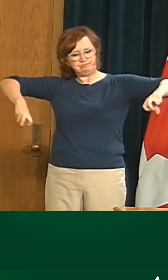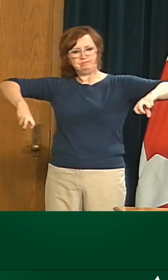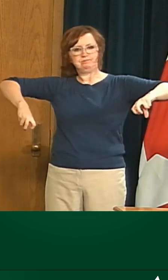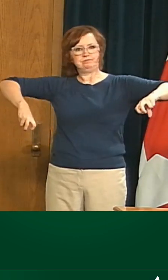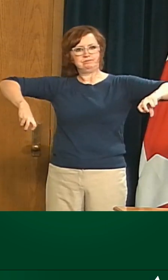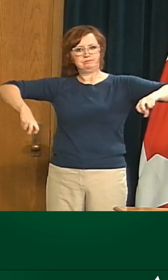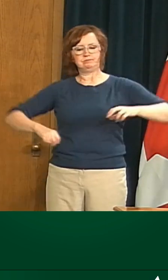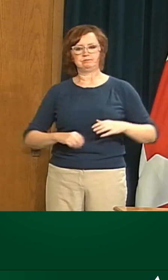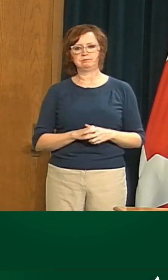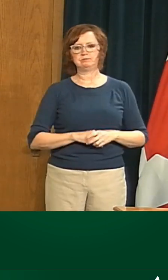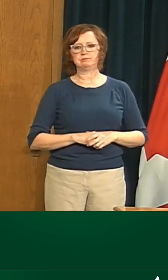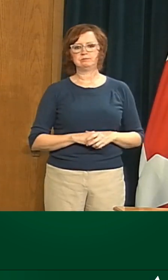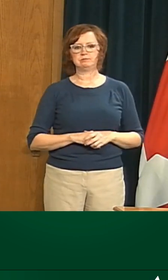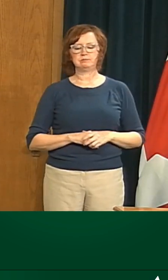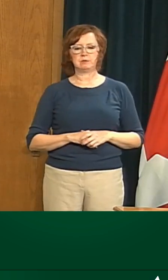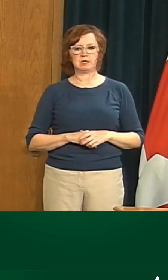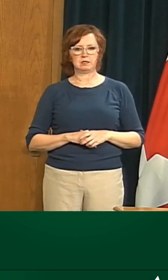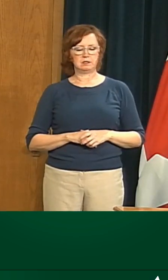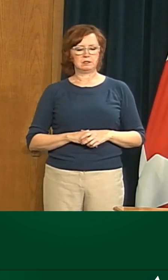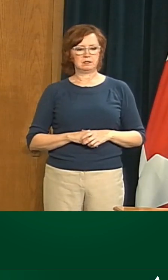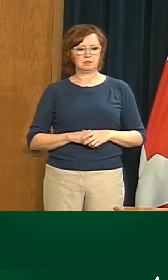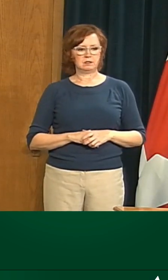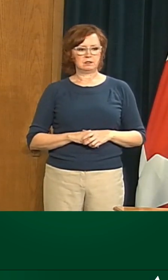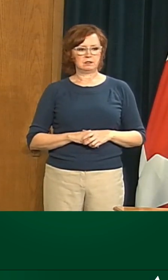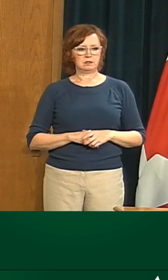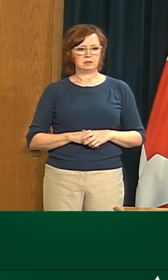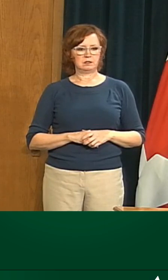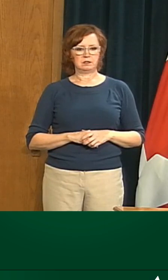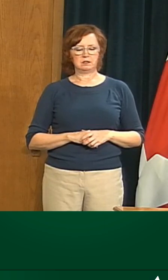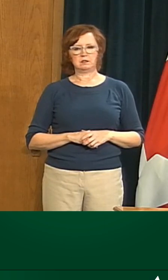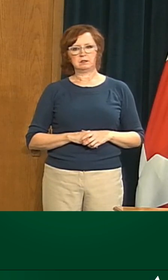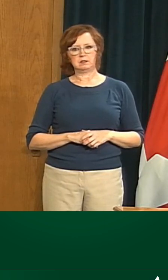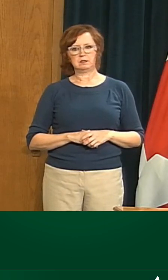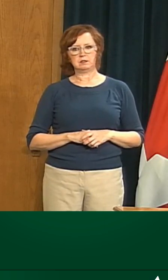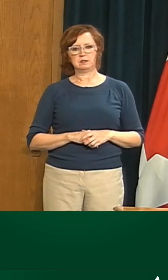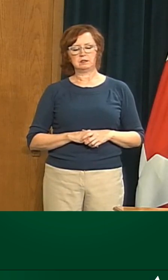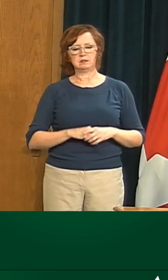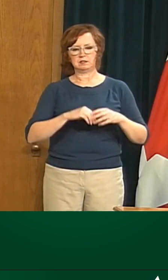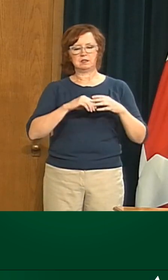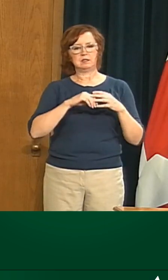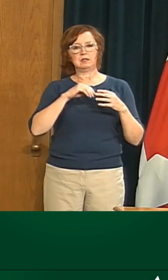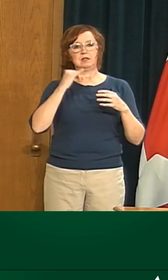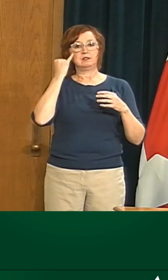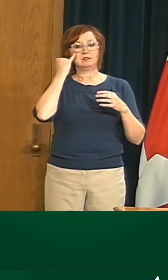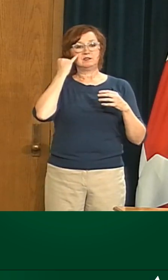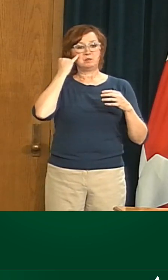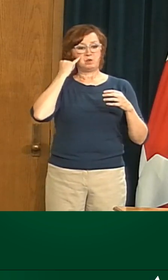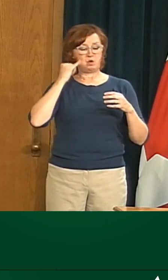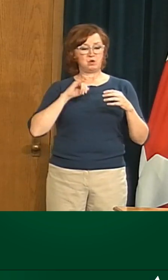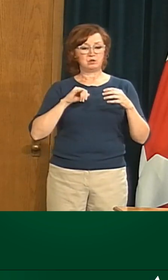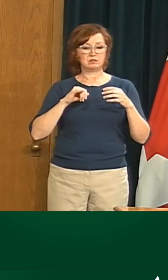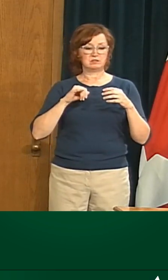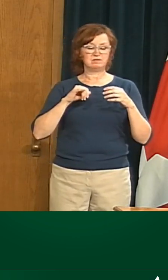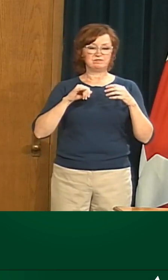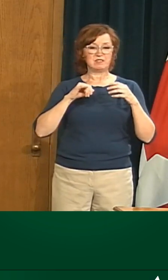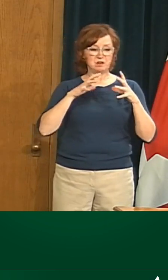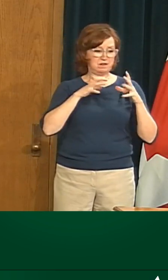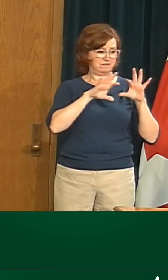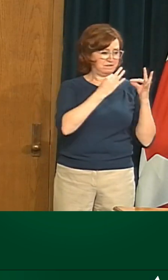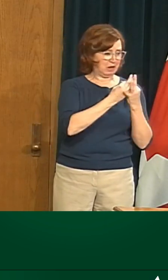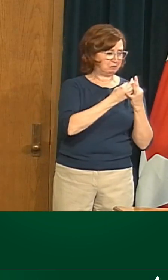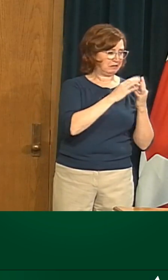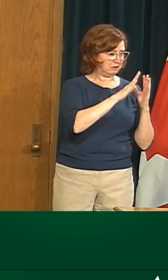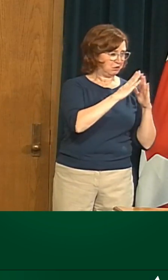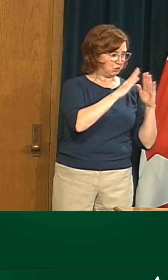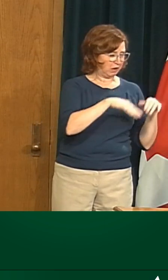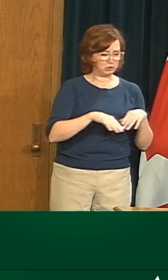had that discussions that you can make a virtual household of 2 or 3 households where everyone's well, everyone understands that there may be a bit